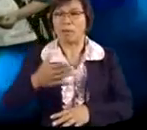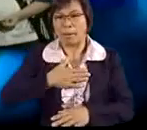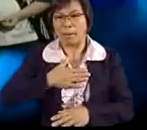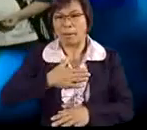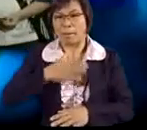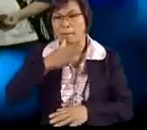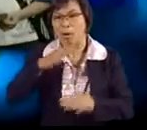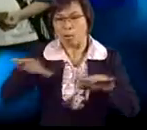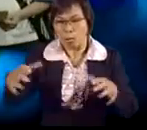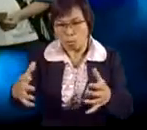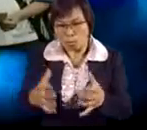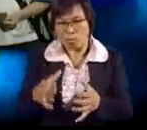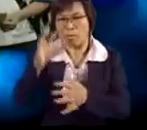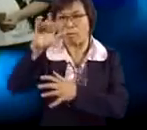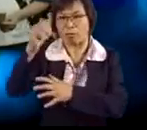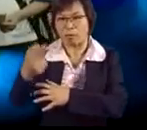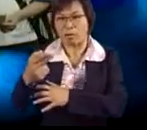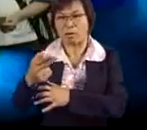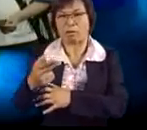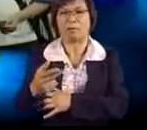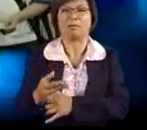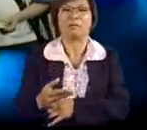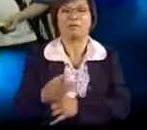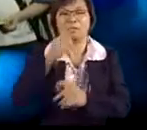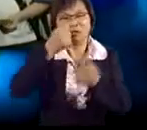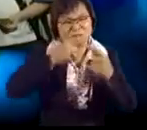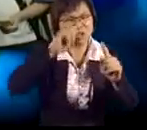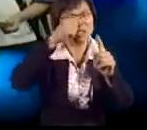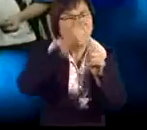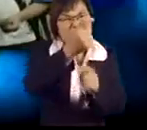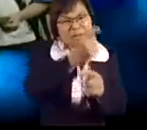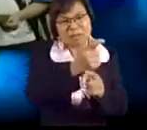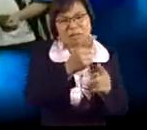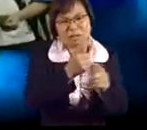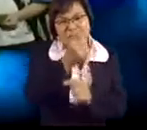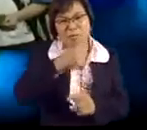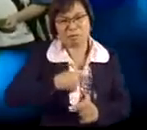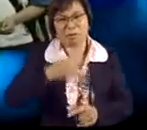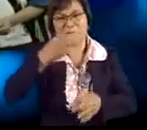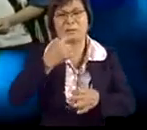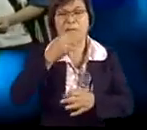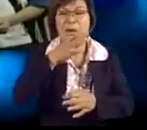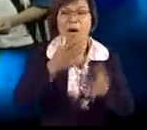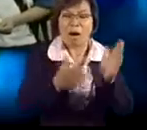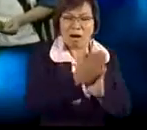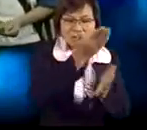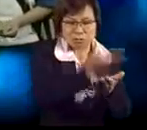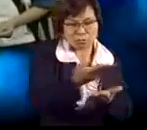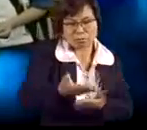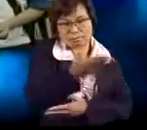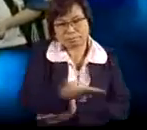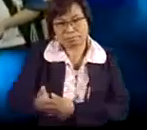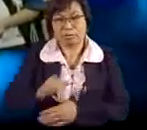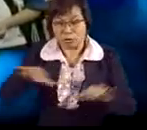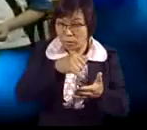It's Farah's. My mom probably wanted her to do the shopping, but Farah is trying to trick me. So she's written it as if your mom